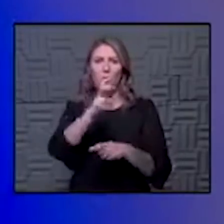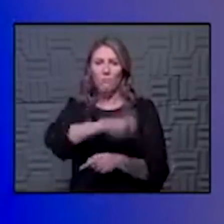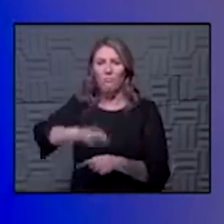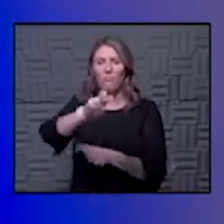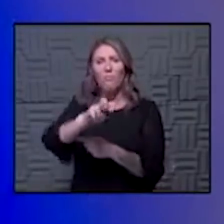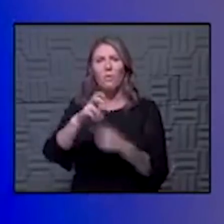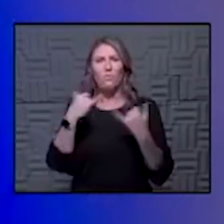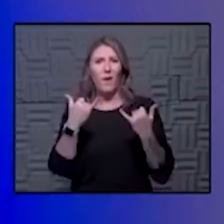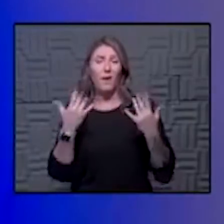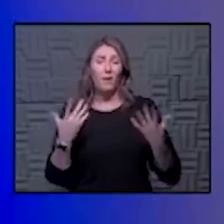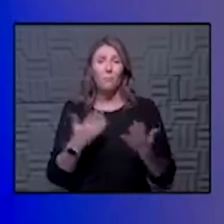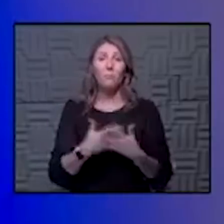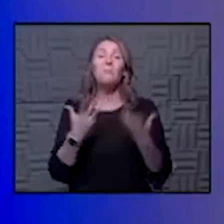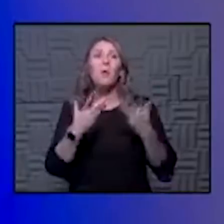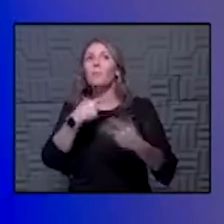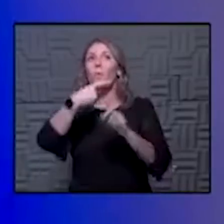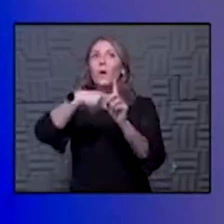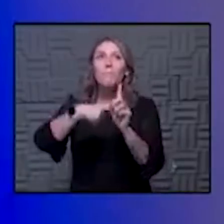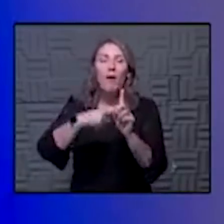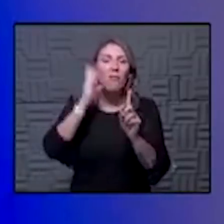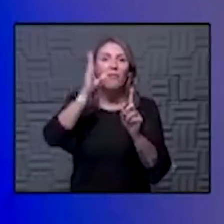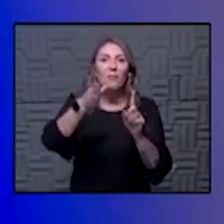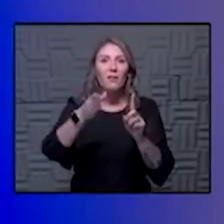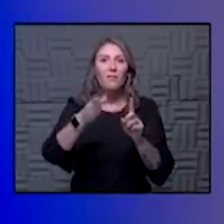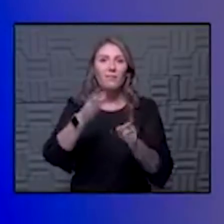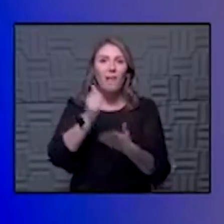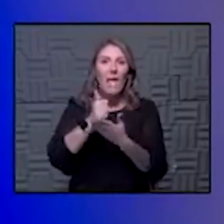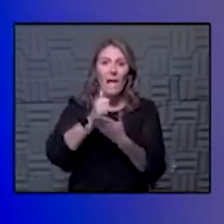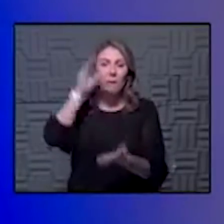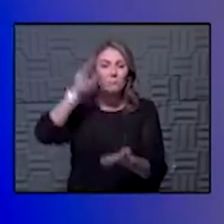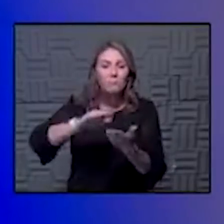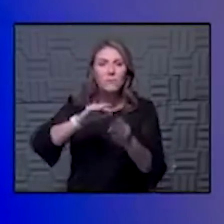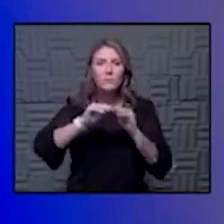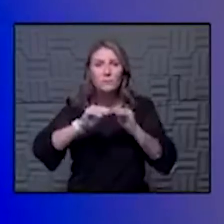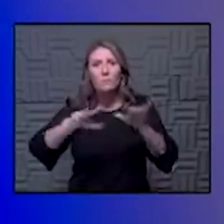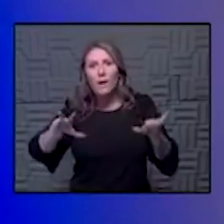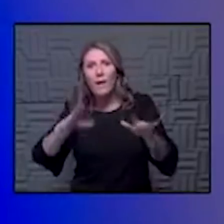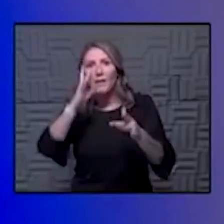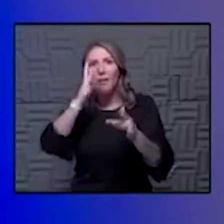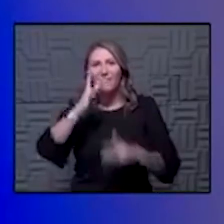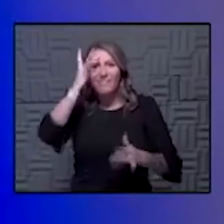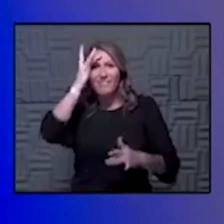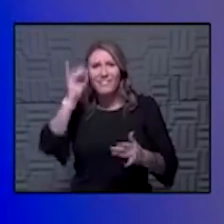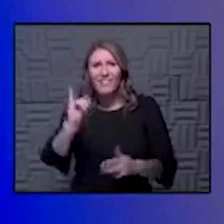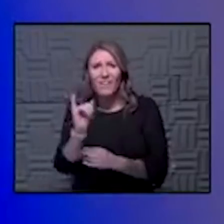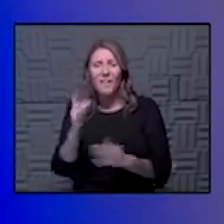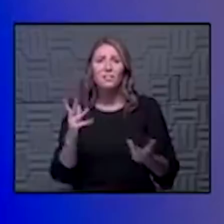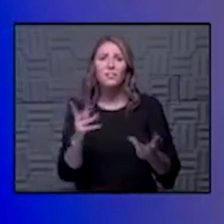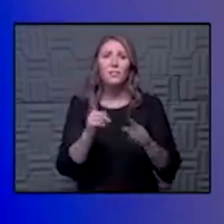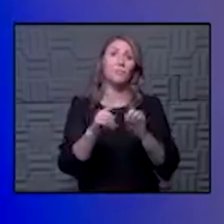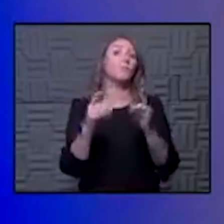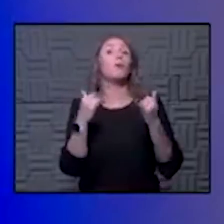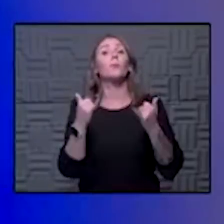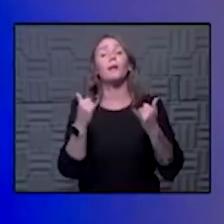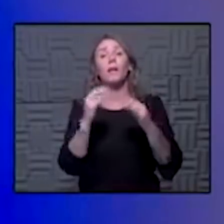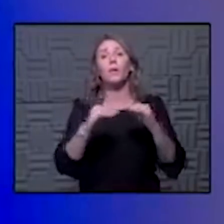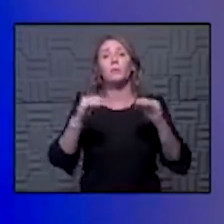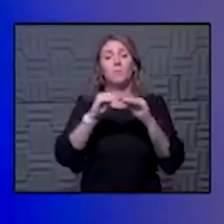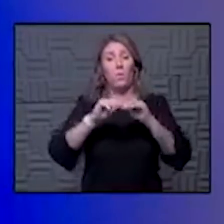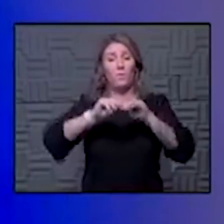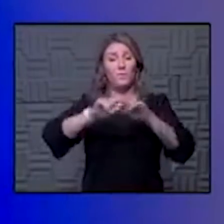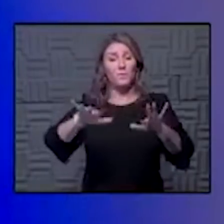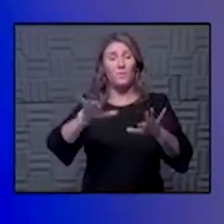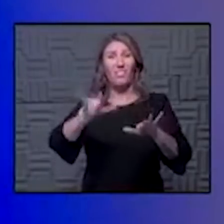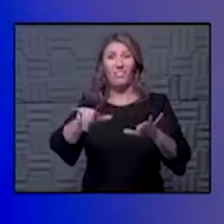now. Maybe in a month, maybe if we can help decrease the spread of this infection. But right now, I think it's more of the spread in